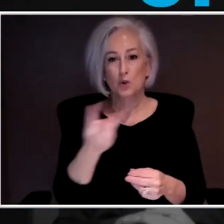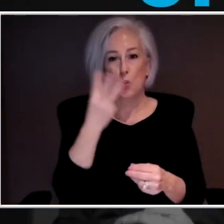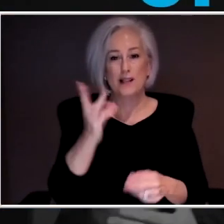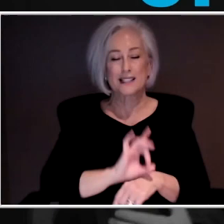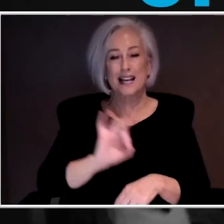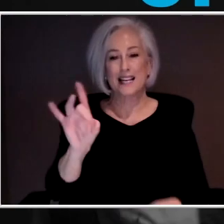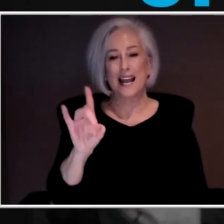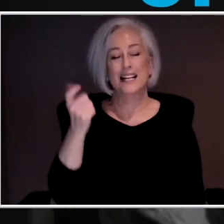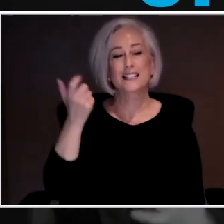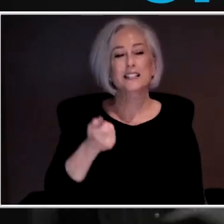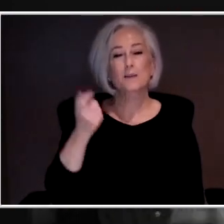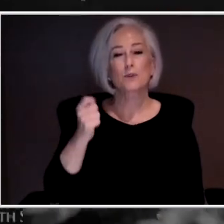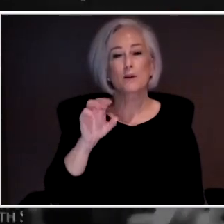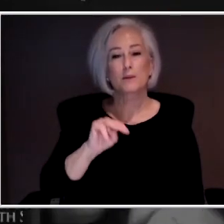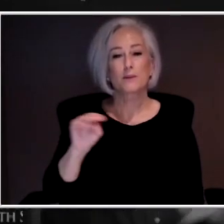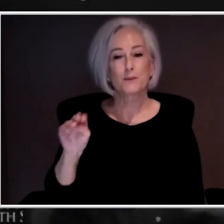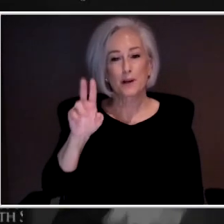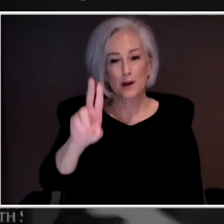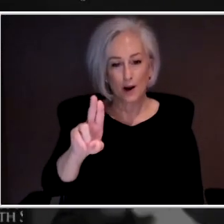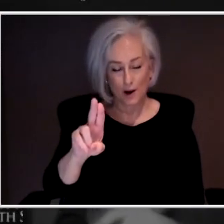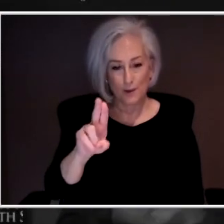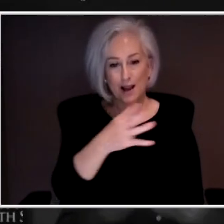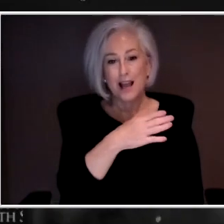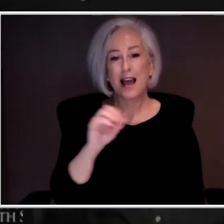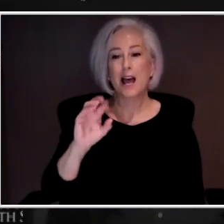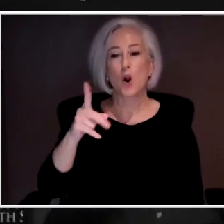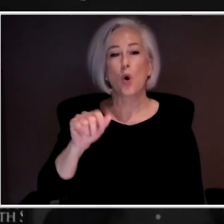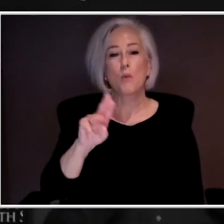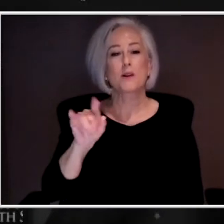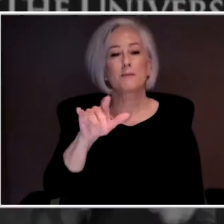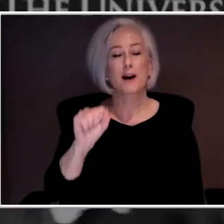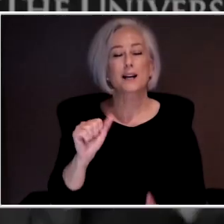Subscribe to our Morning Medical Update and Open Mics with Dr.